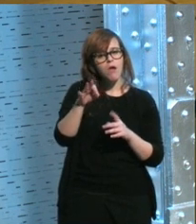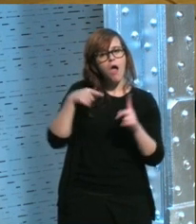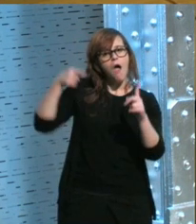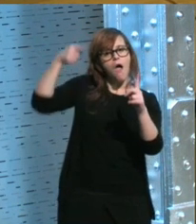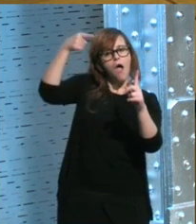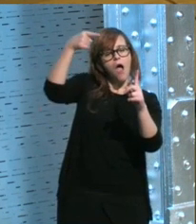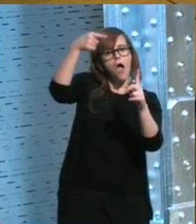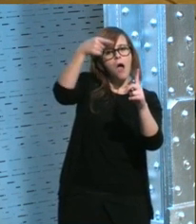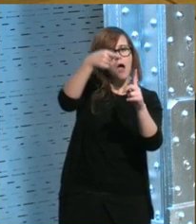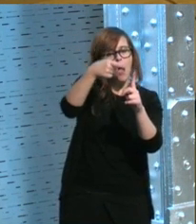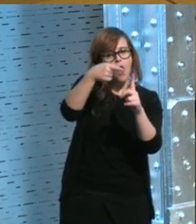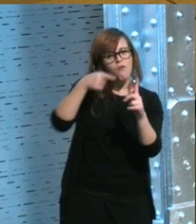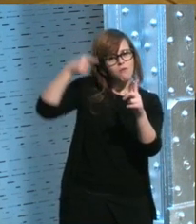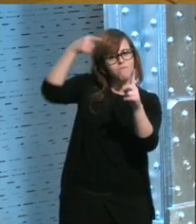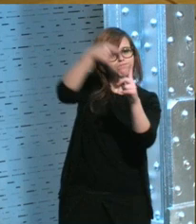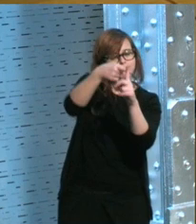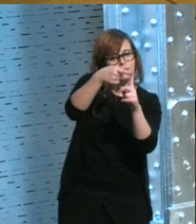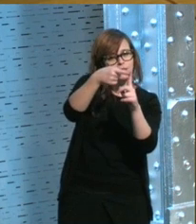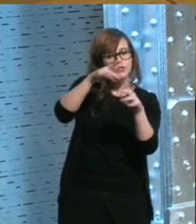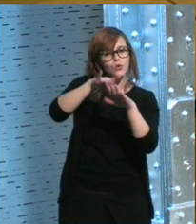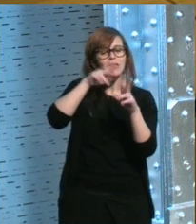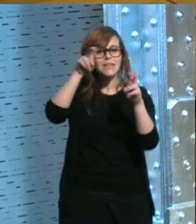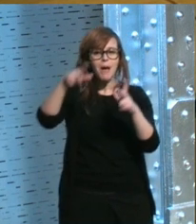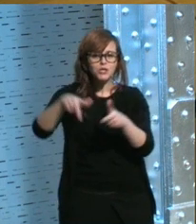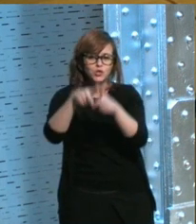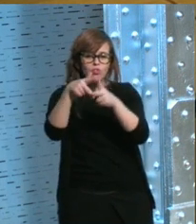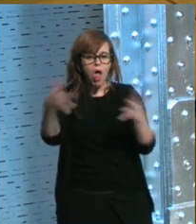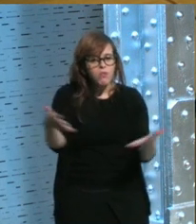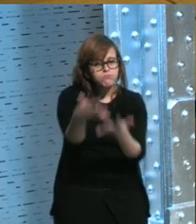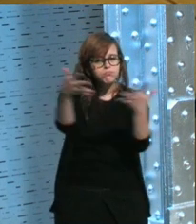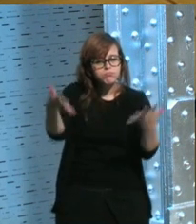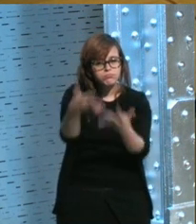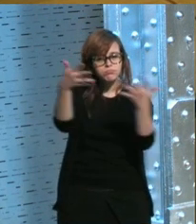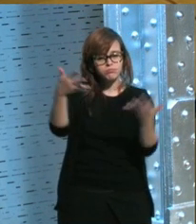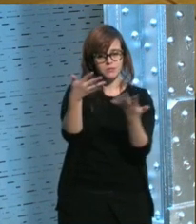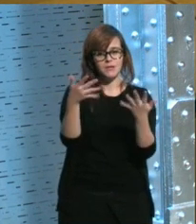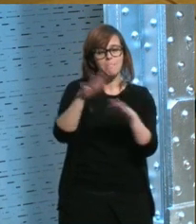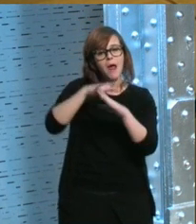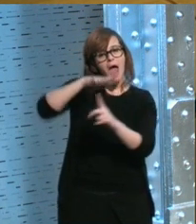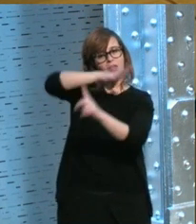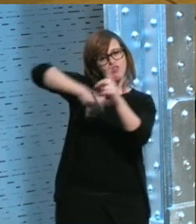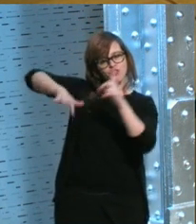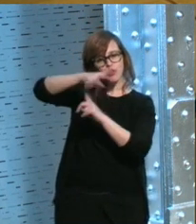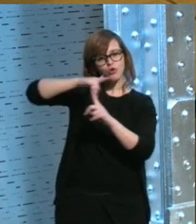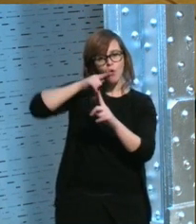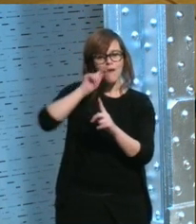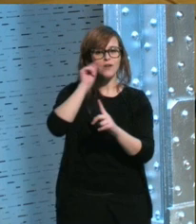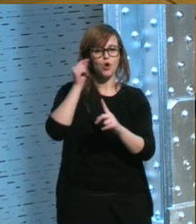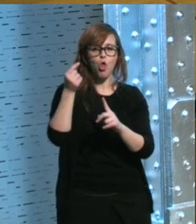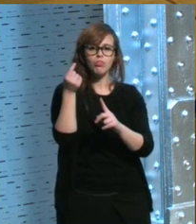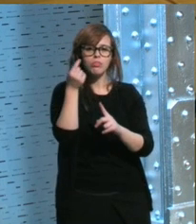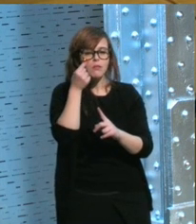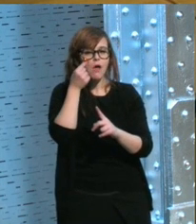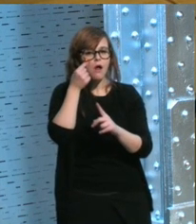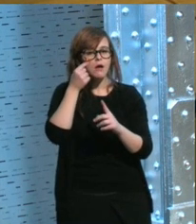social entrepreneurs, and then everybody in society could find their place and their role, and in this way